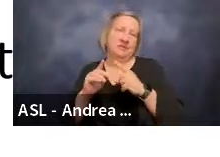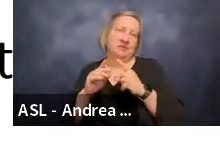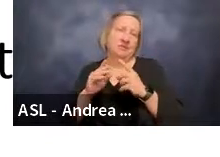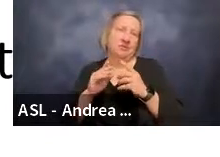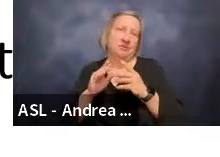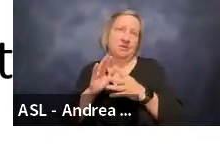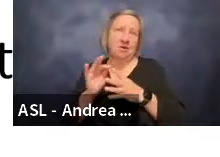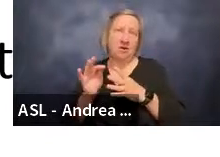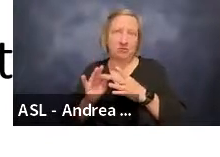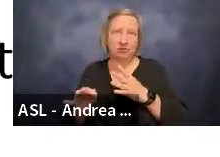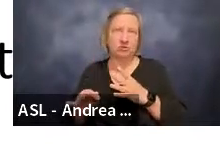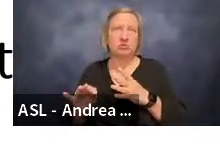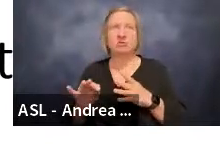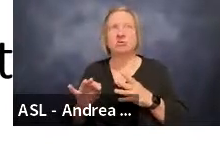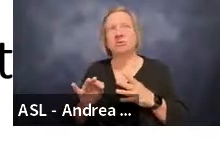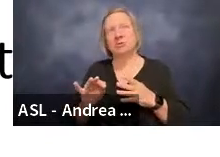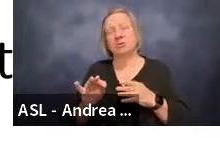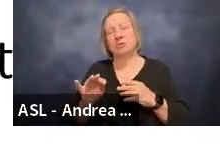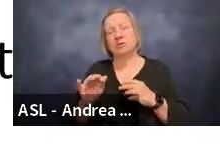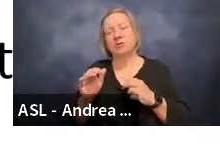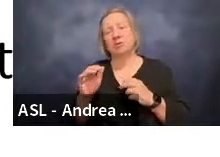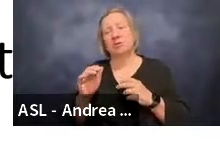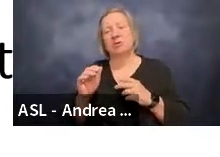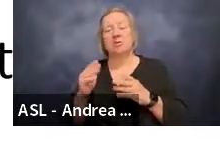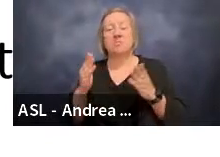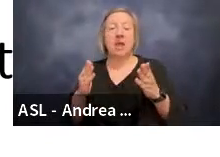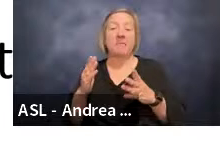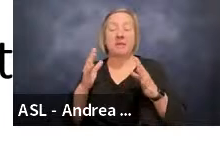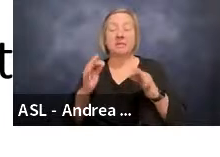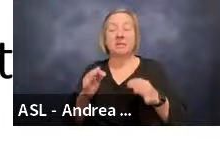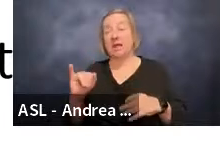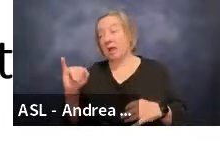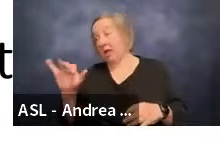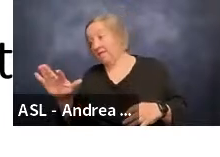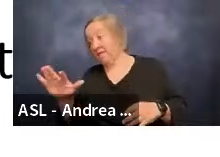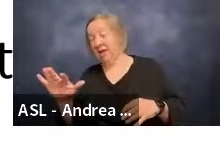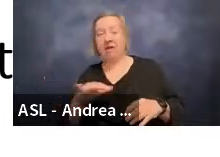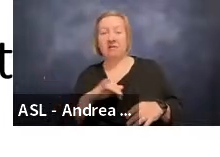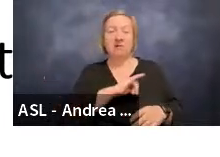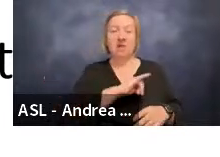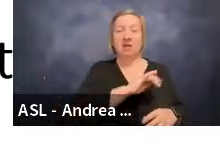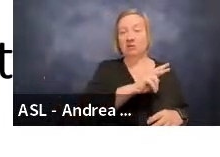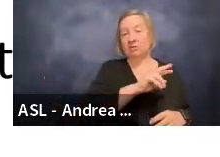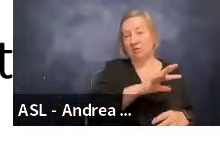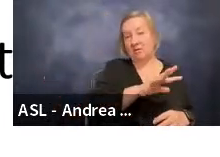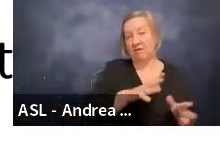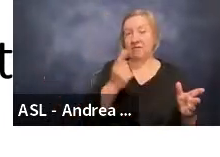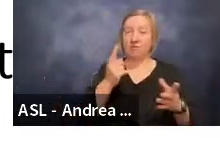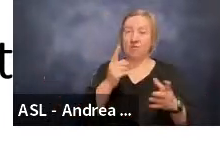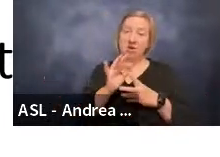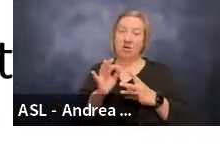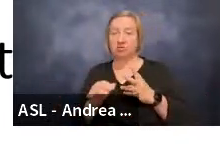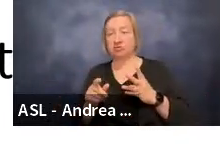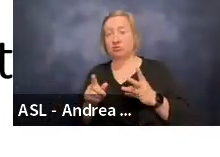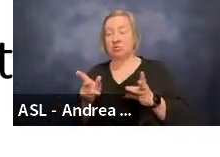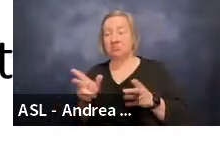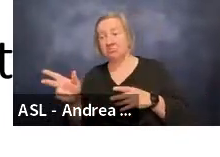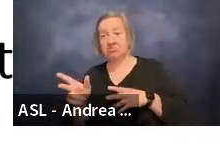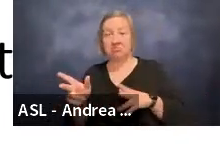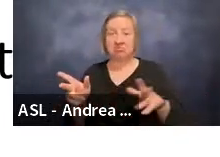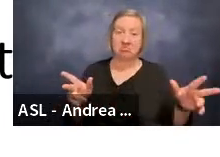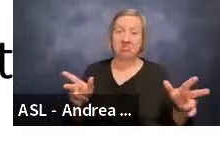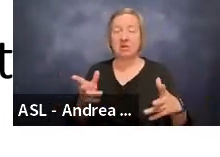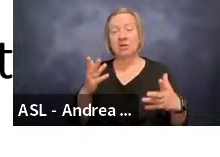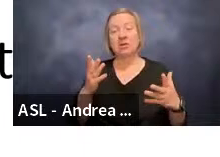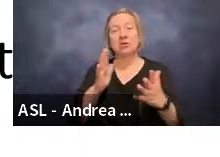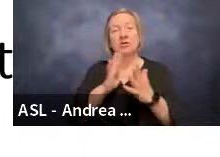simply deciding between the I-5 bridge and the I-205 bridge, for example. So in a sense, we recognize that travelers may make